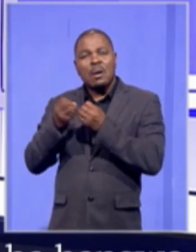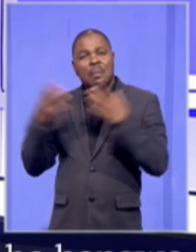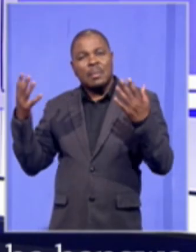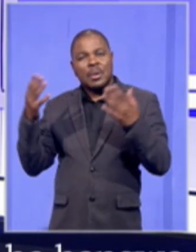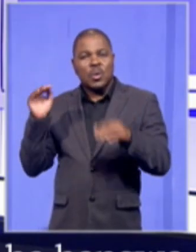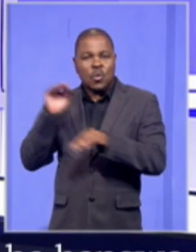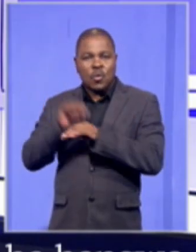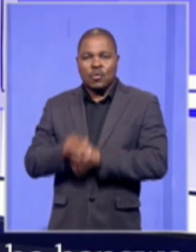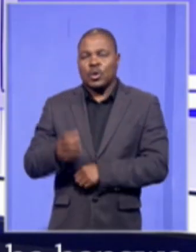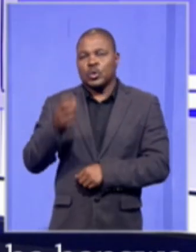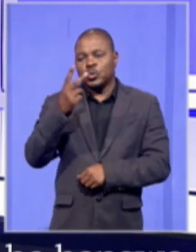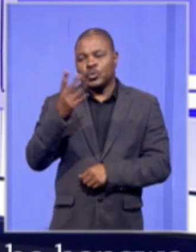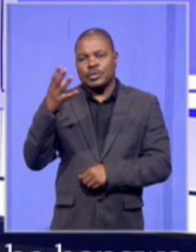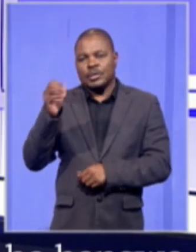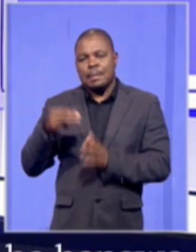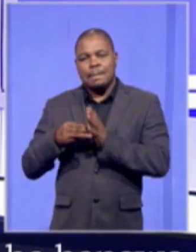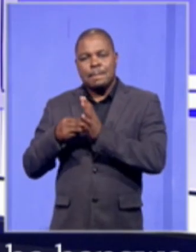tše 250.